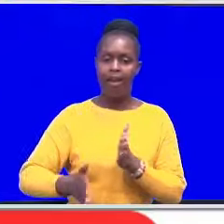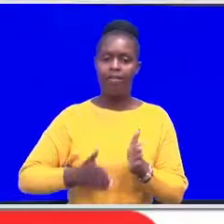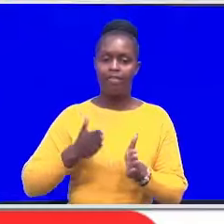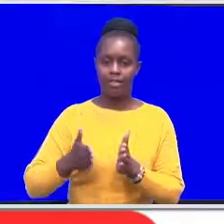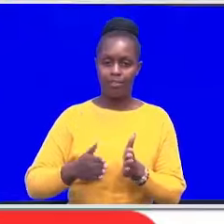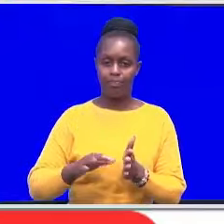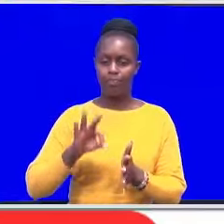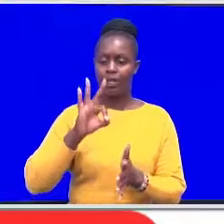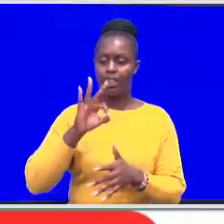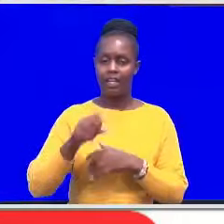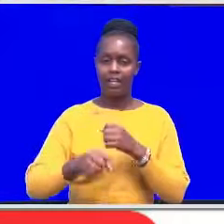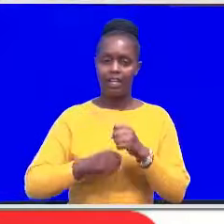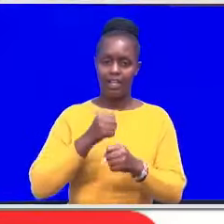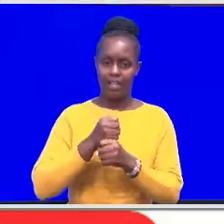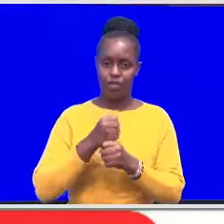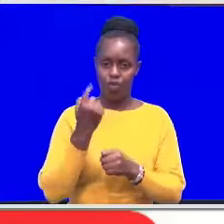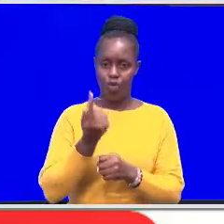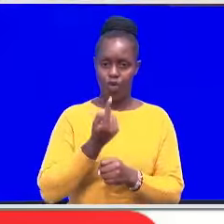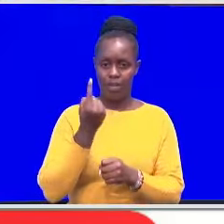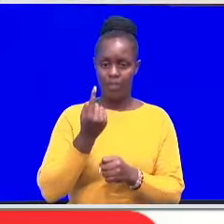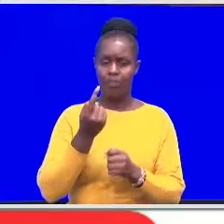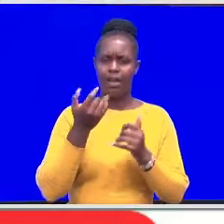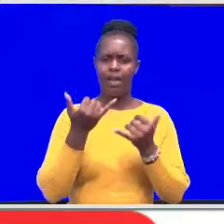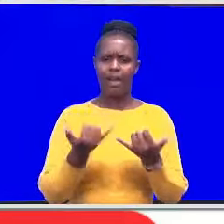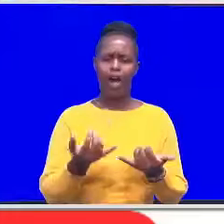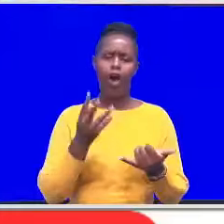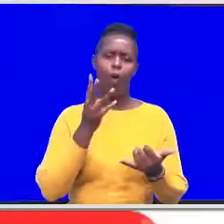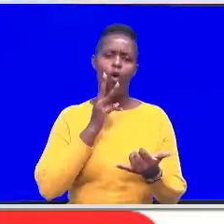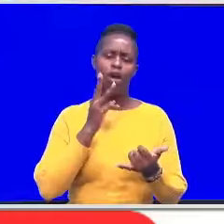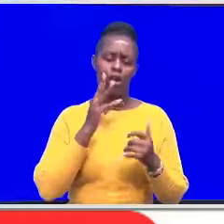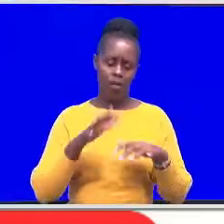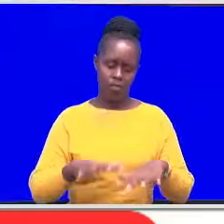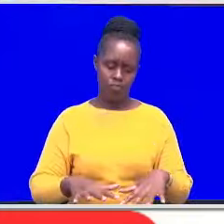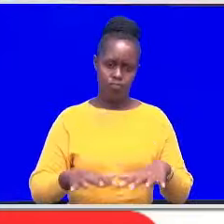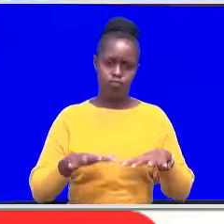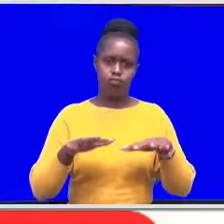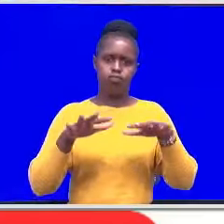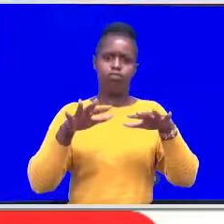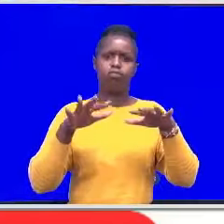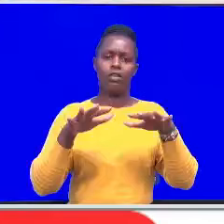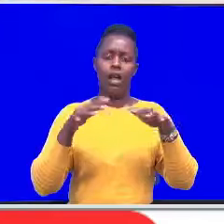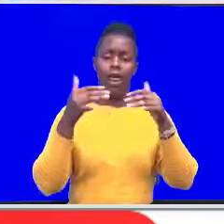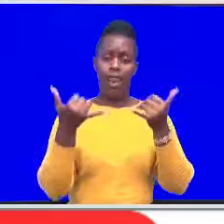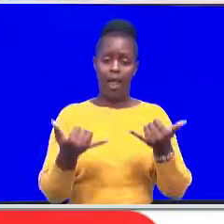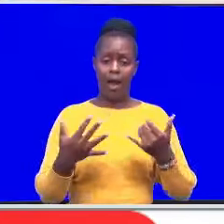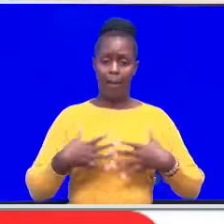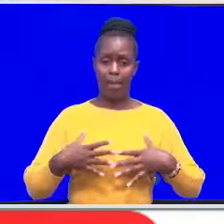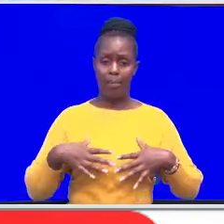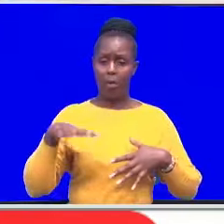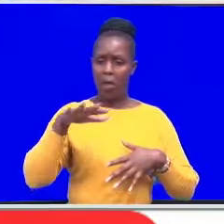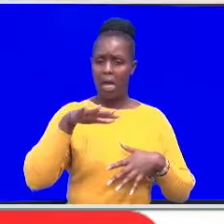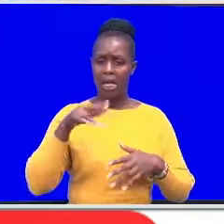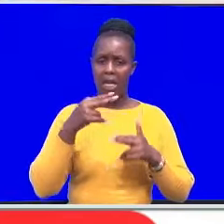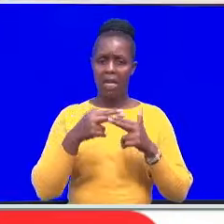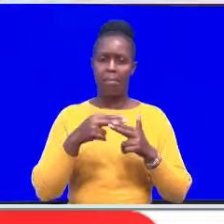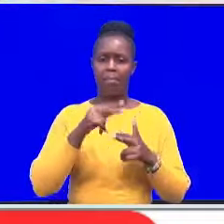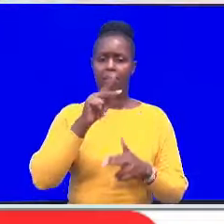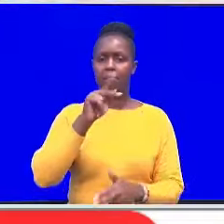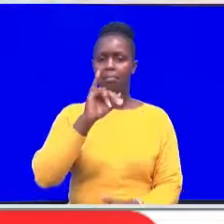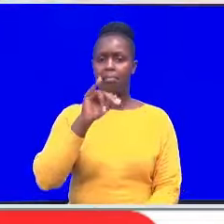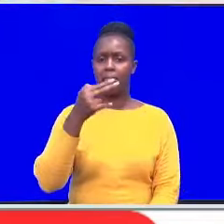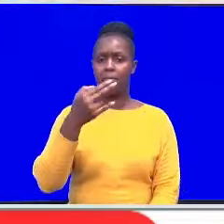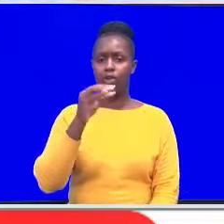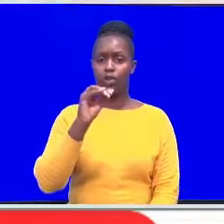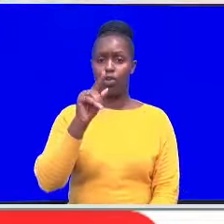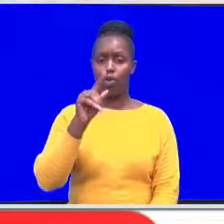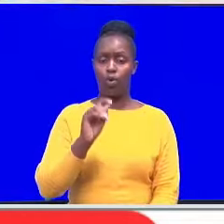3 years, Lake Naivasha is experiencing unprecedented water levels that has left residents of Kihoto Estate migrating to higher